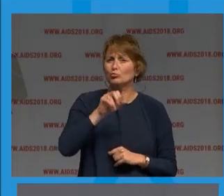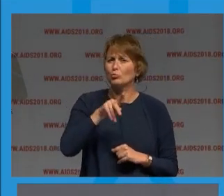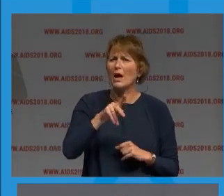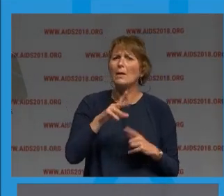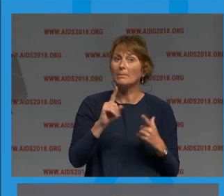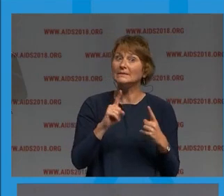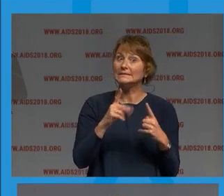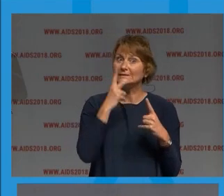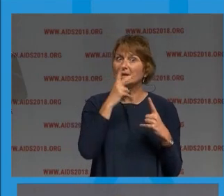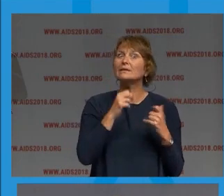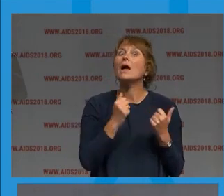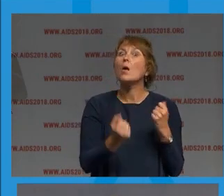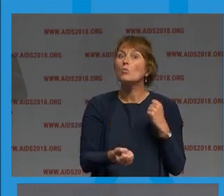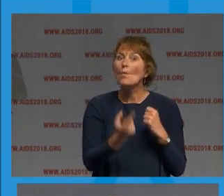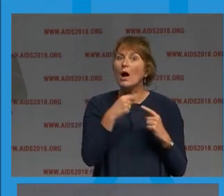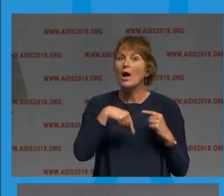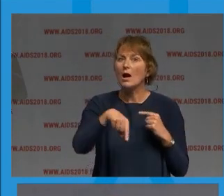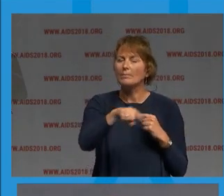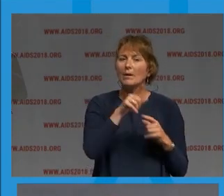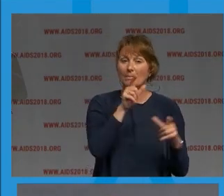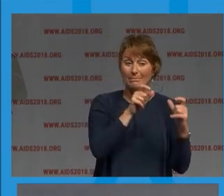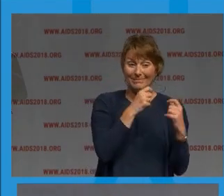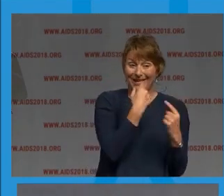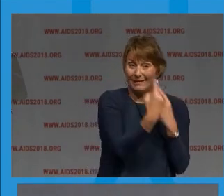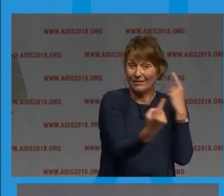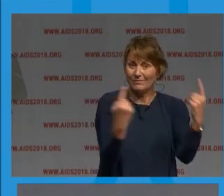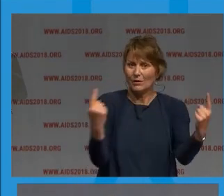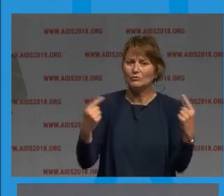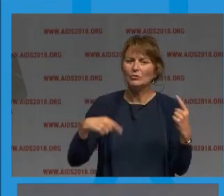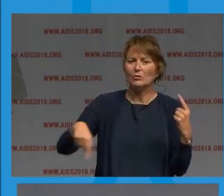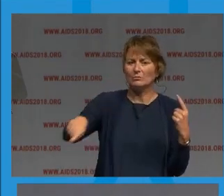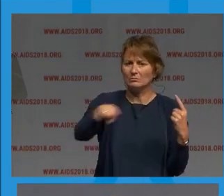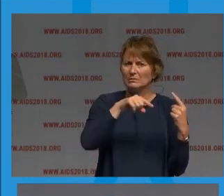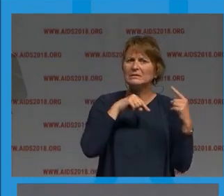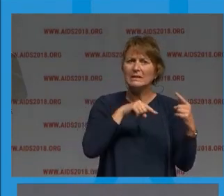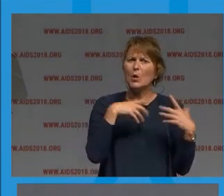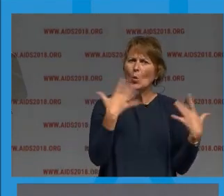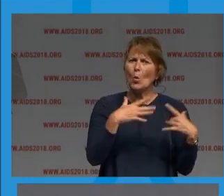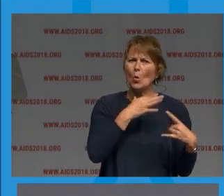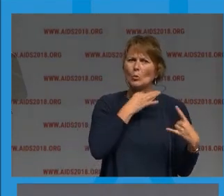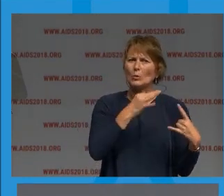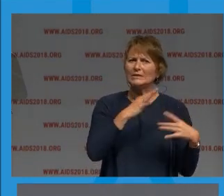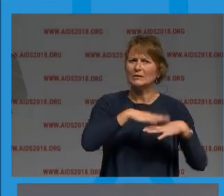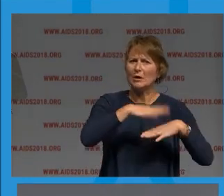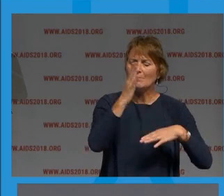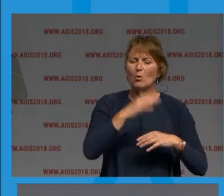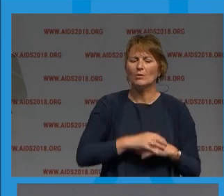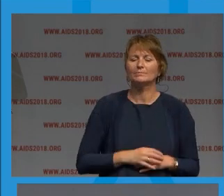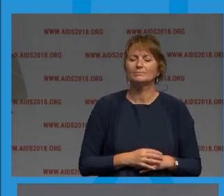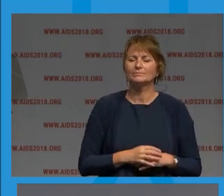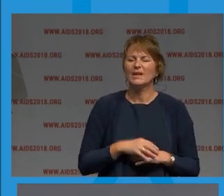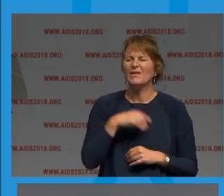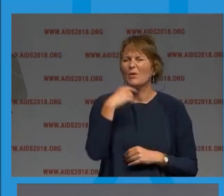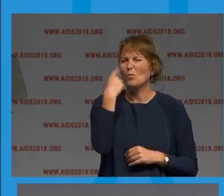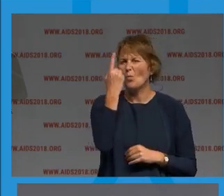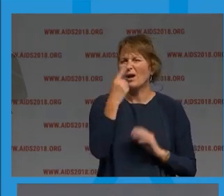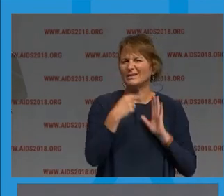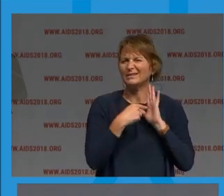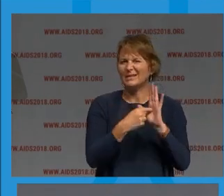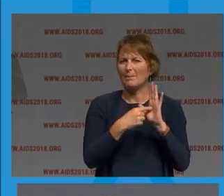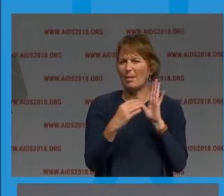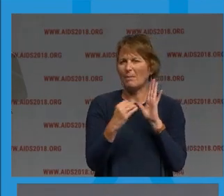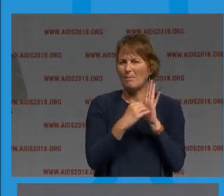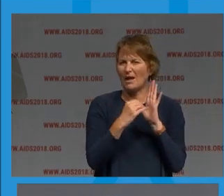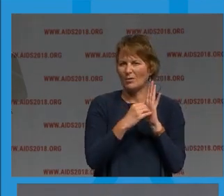prevention of HIV acquisition among individuals at substantial risk. The Bangkok PrEP trial among a large cohort